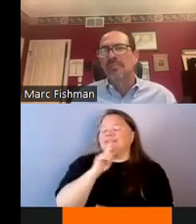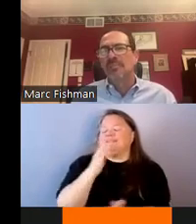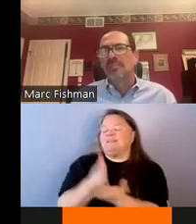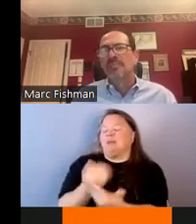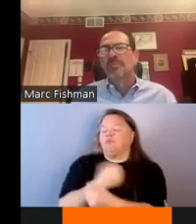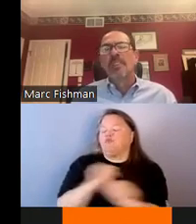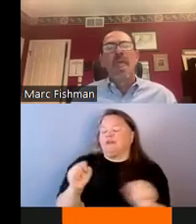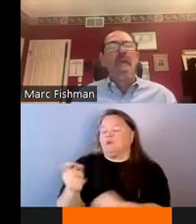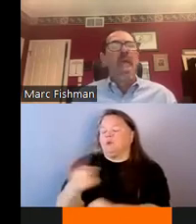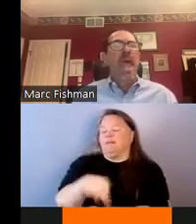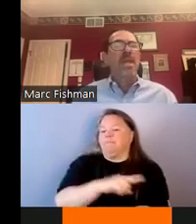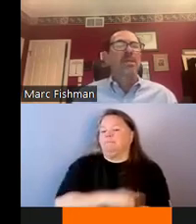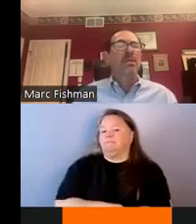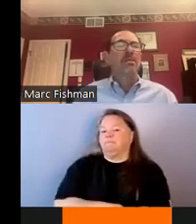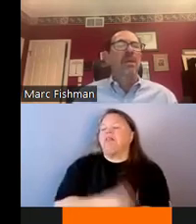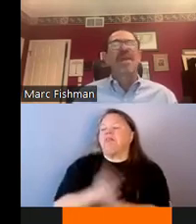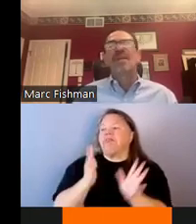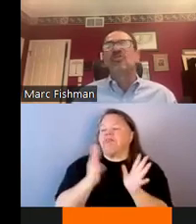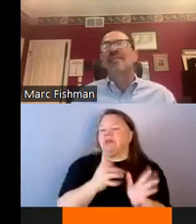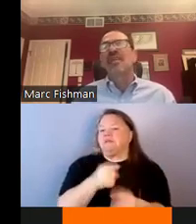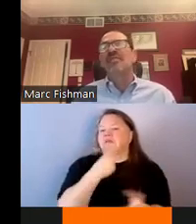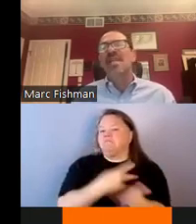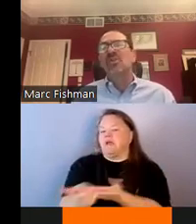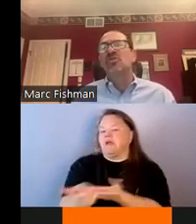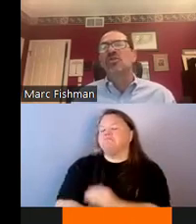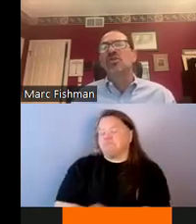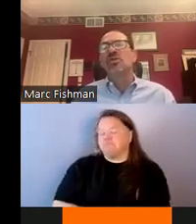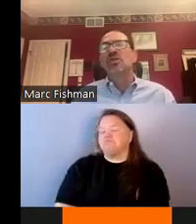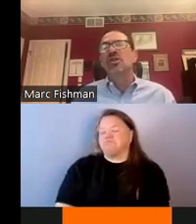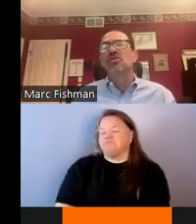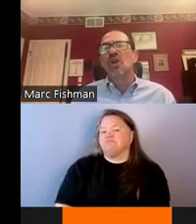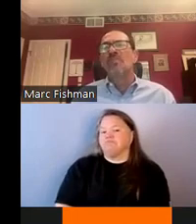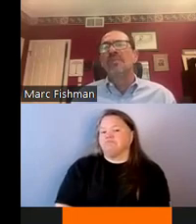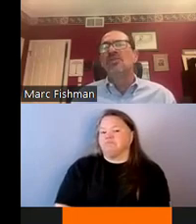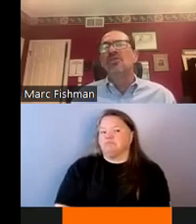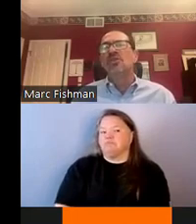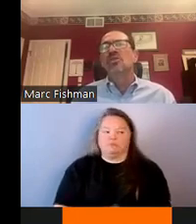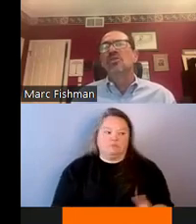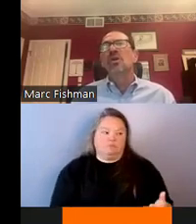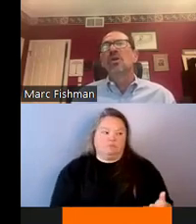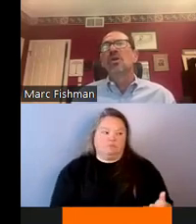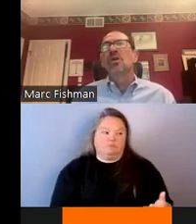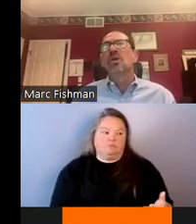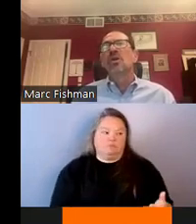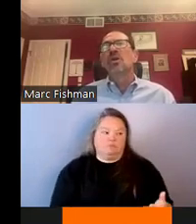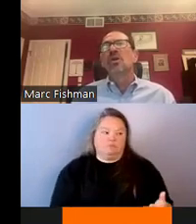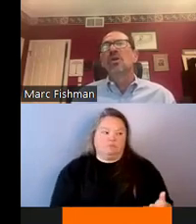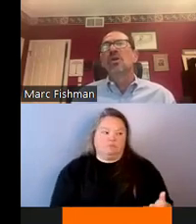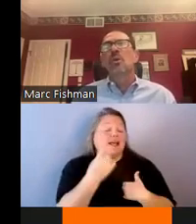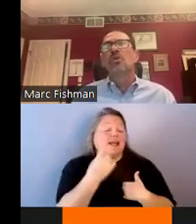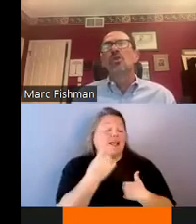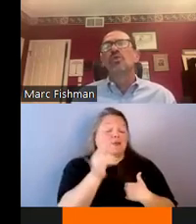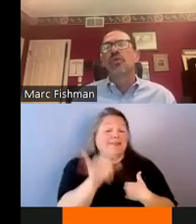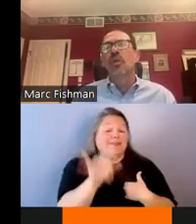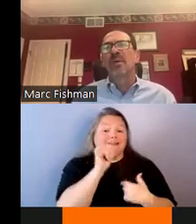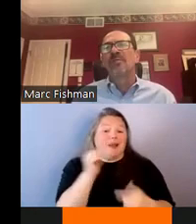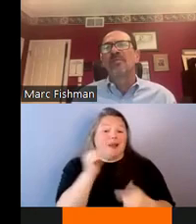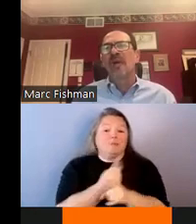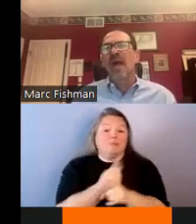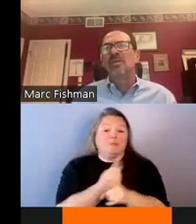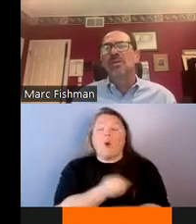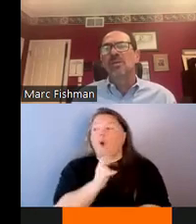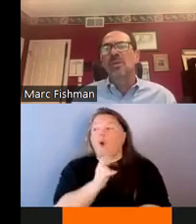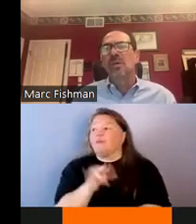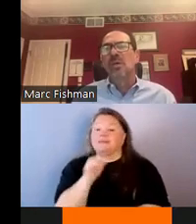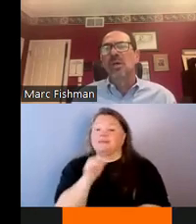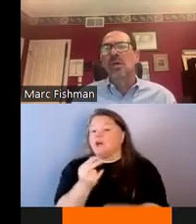them. And I'm not saying that that isn't, in some cases, a relevant or useful bit